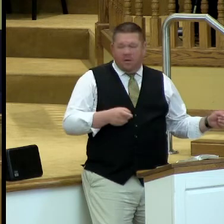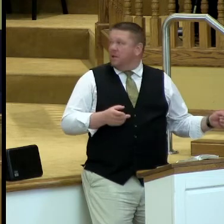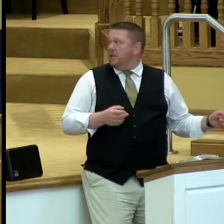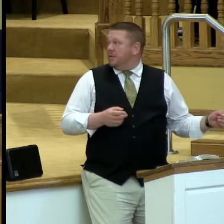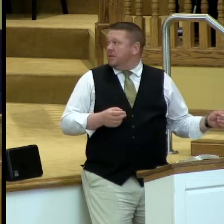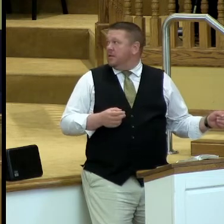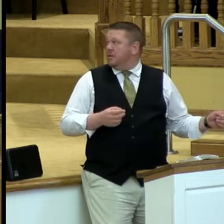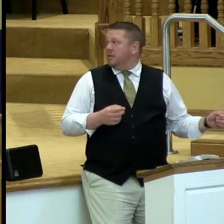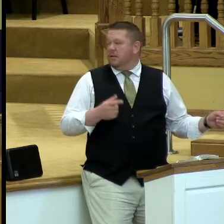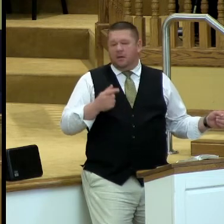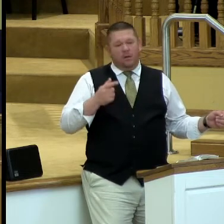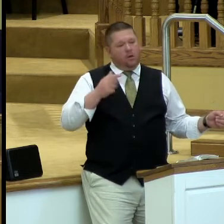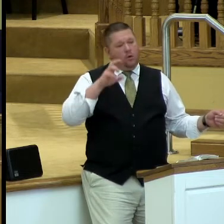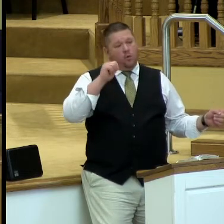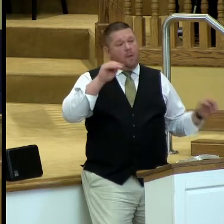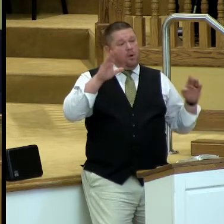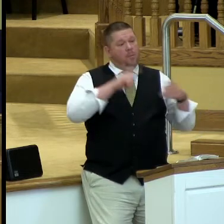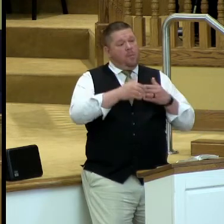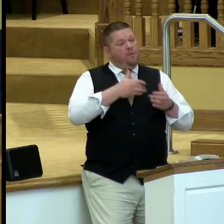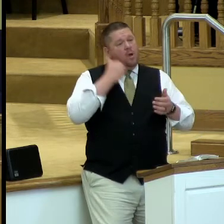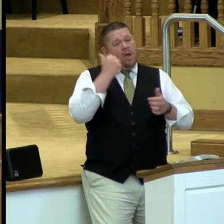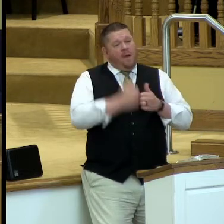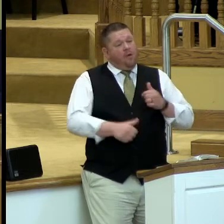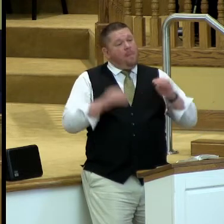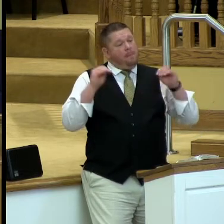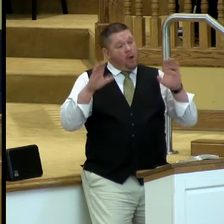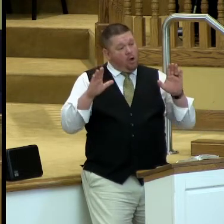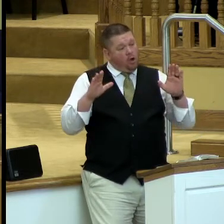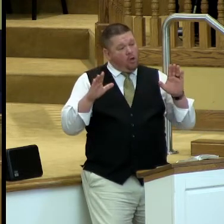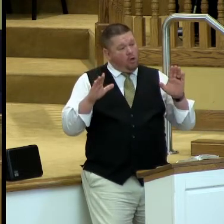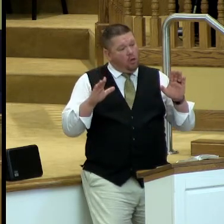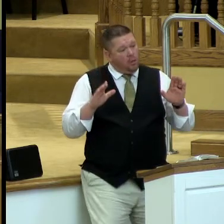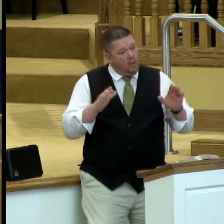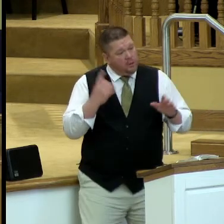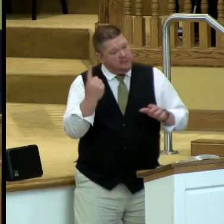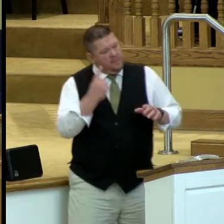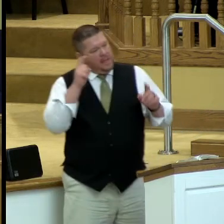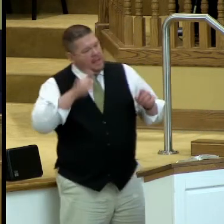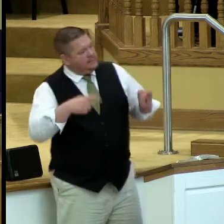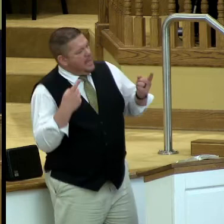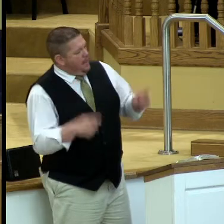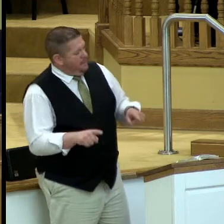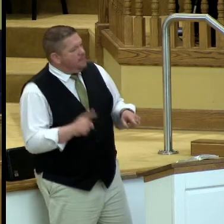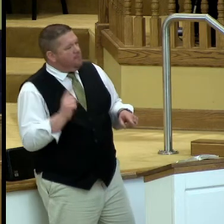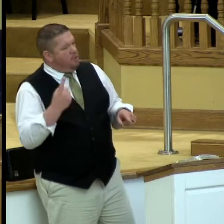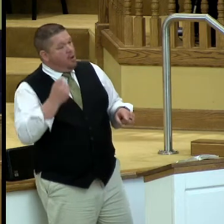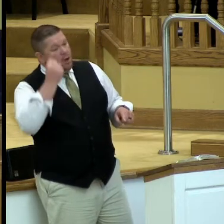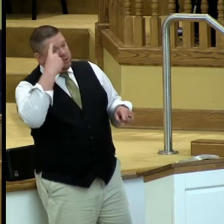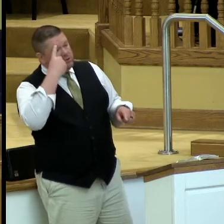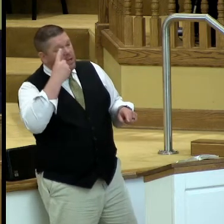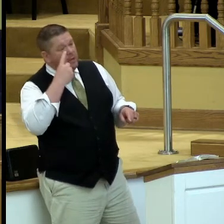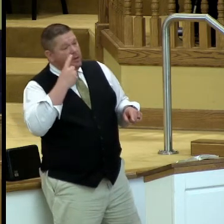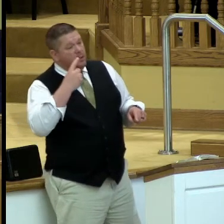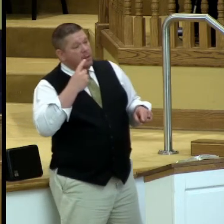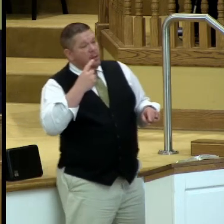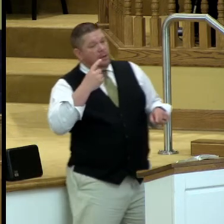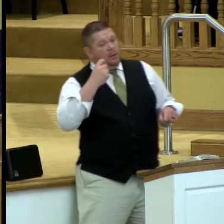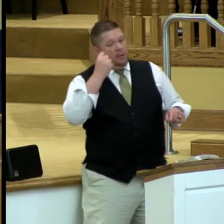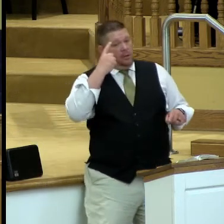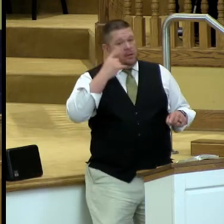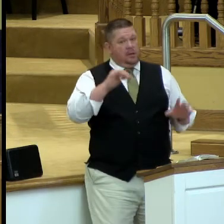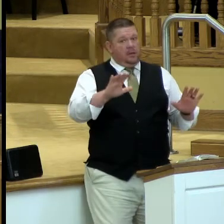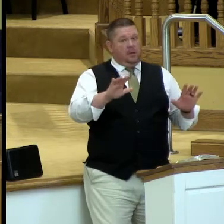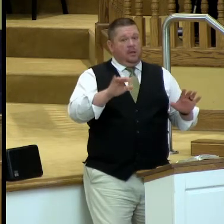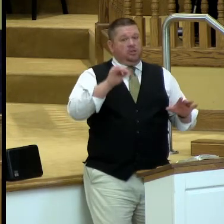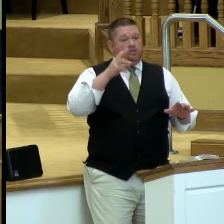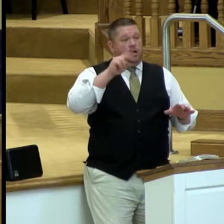right? Great miracle. But before every miracle, something has to happen. Understand that. Now see if y'all can decipher